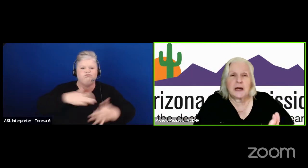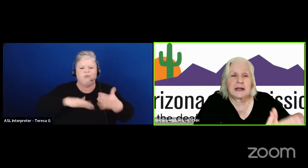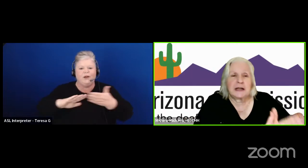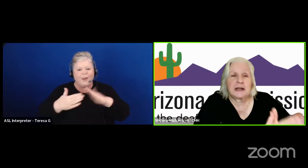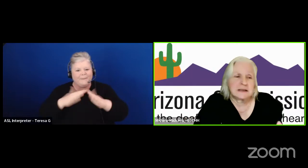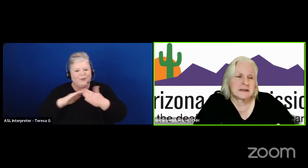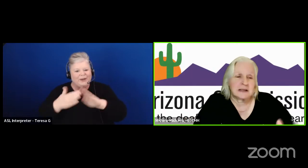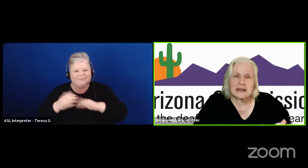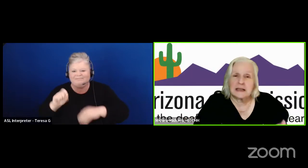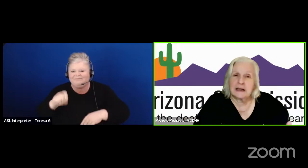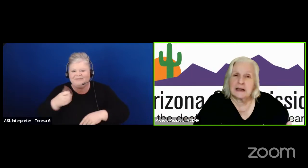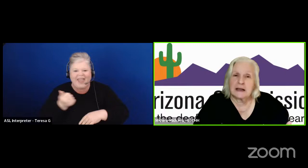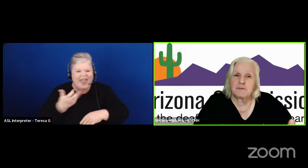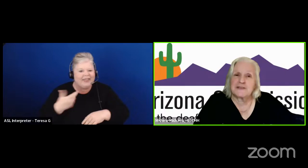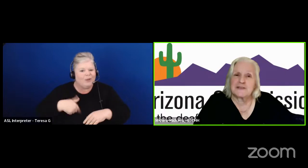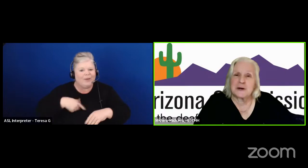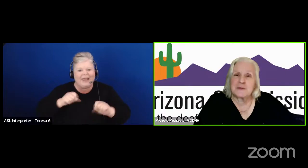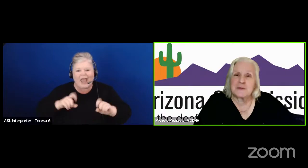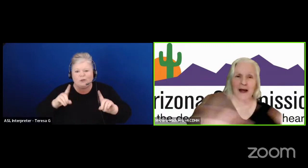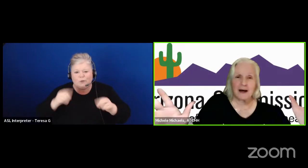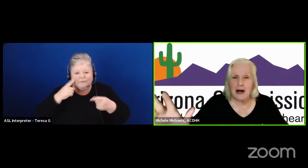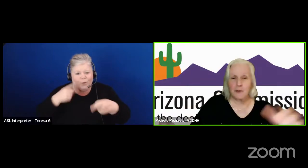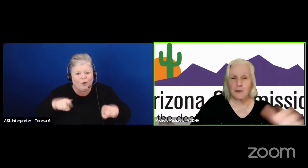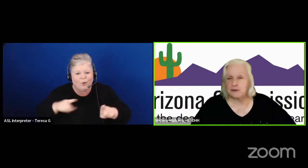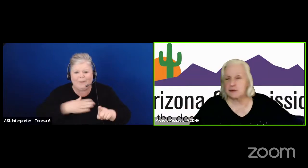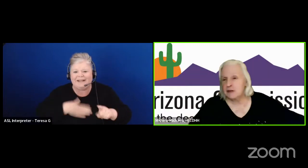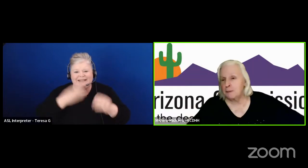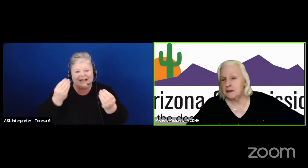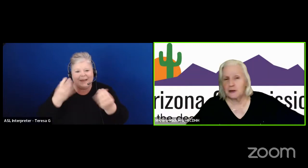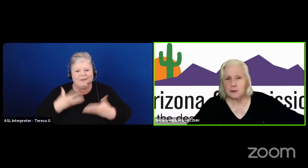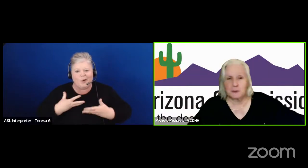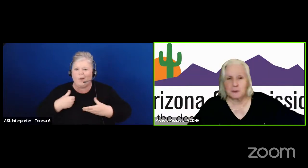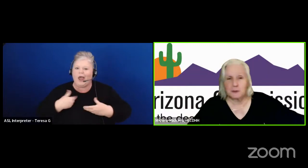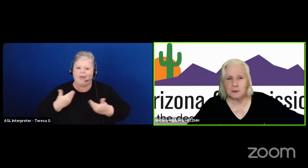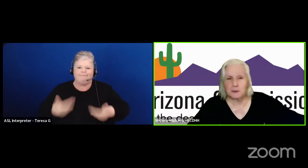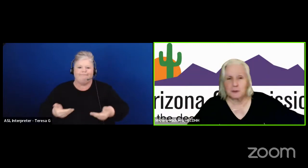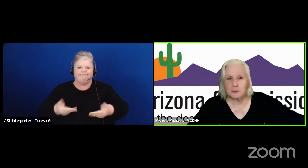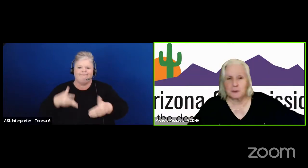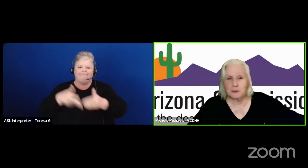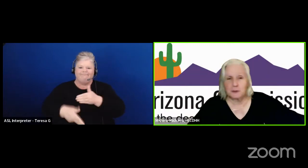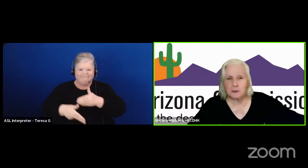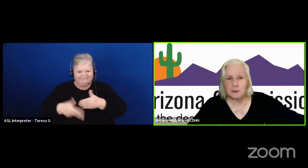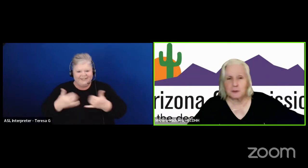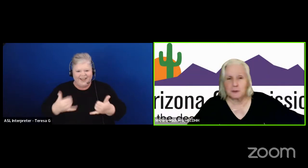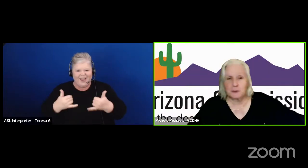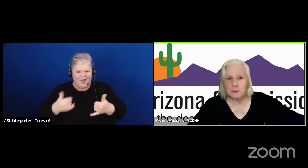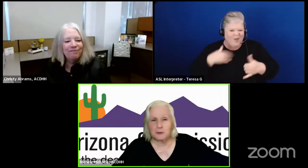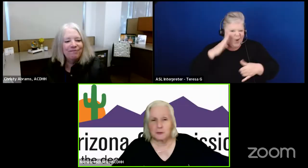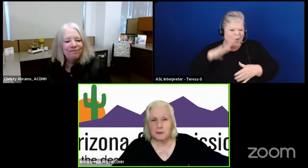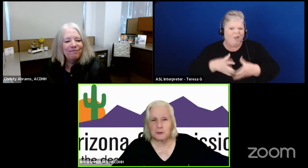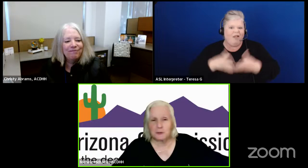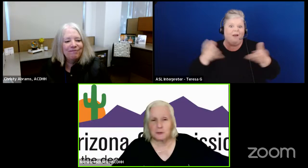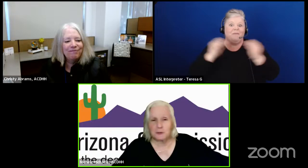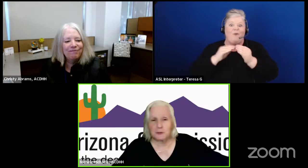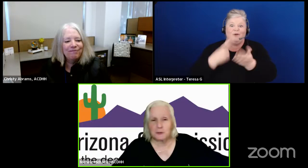you, any ideas, anything, please let us know. I will stop it here because I know we got a lot more to talk about today.